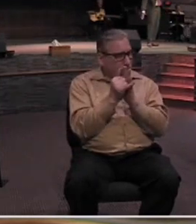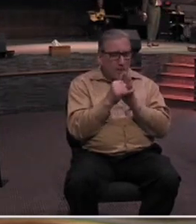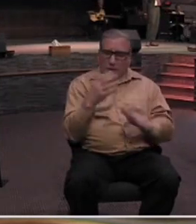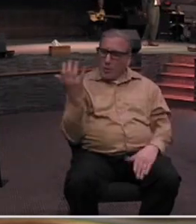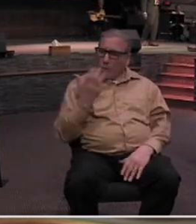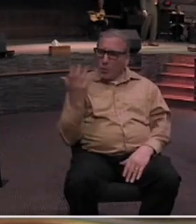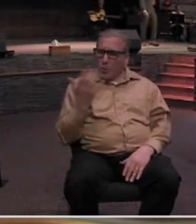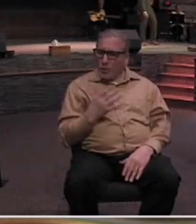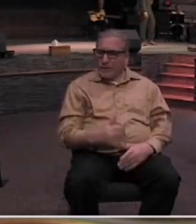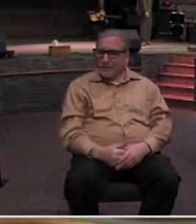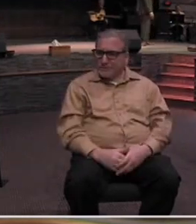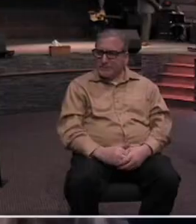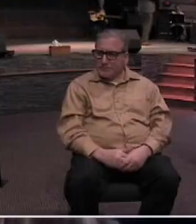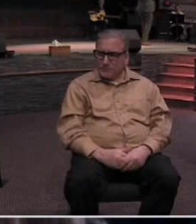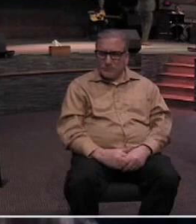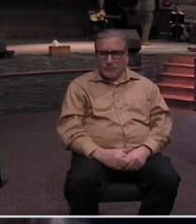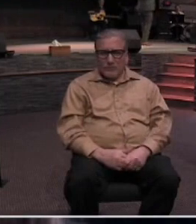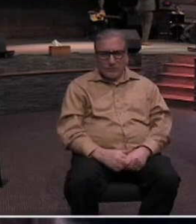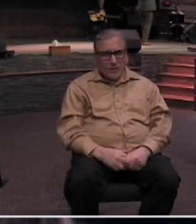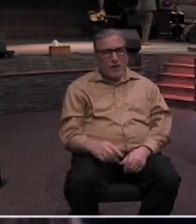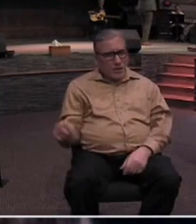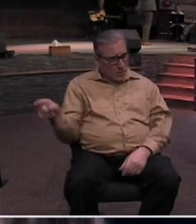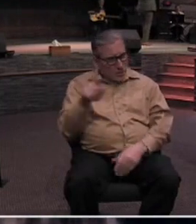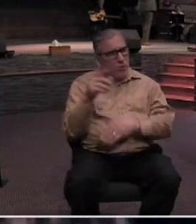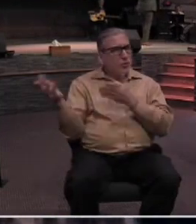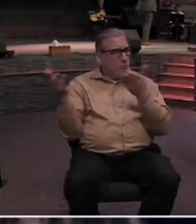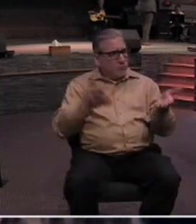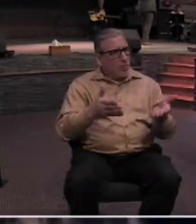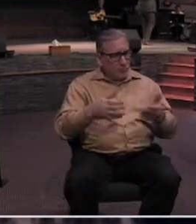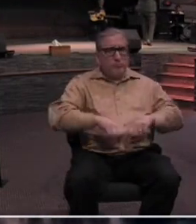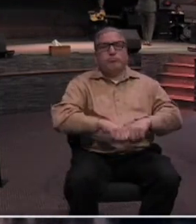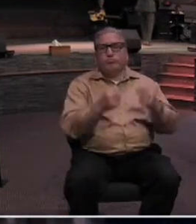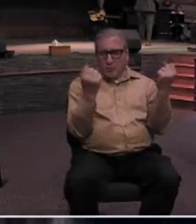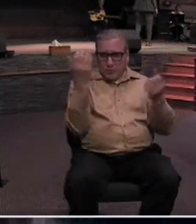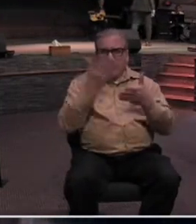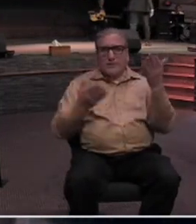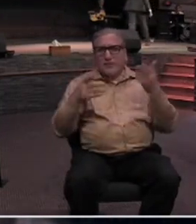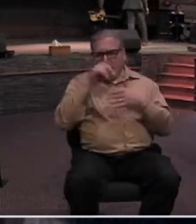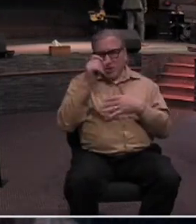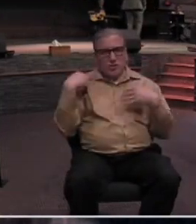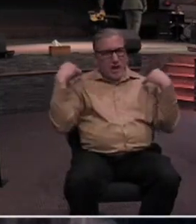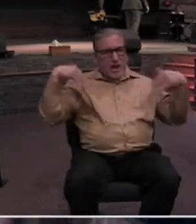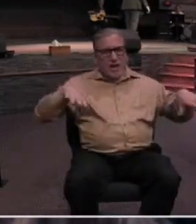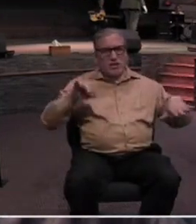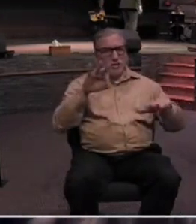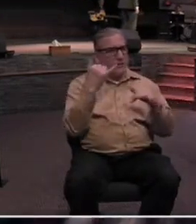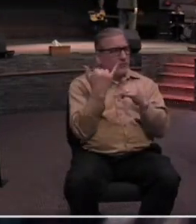Woo! You broke something because you are the angel of this church.